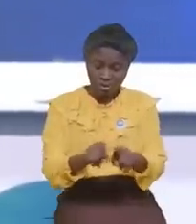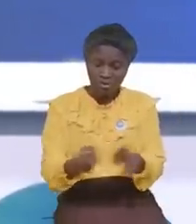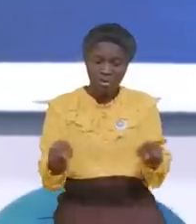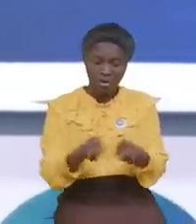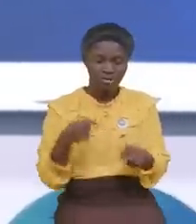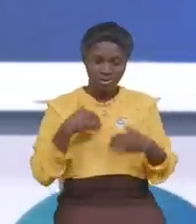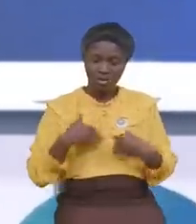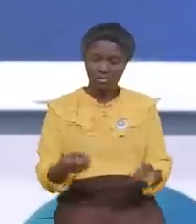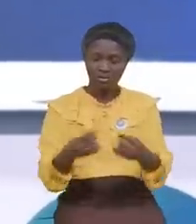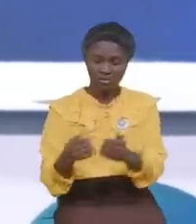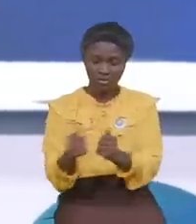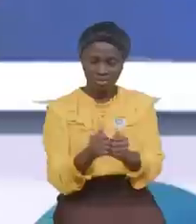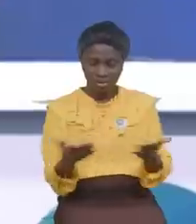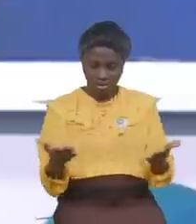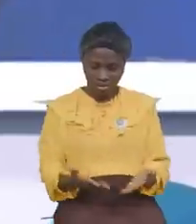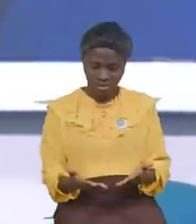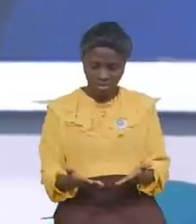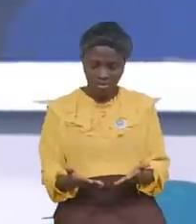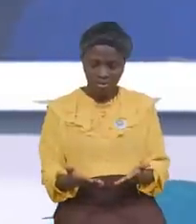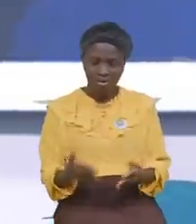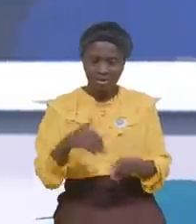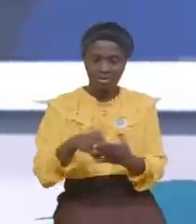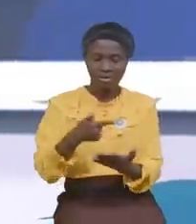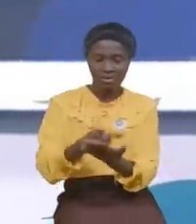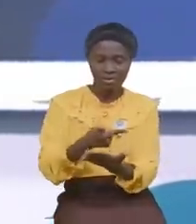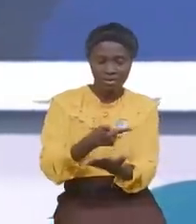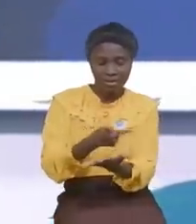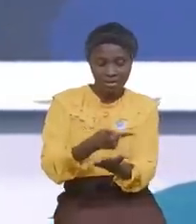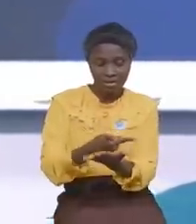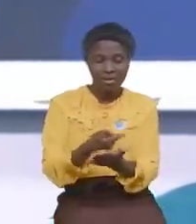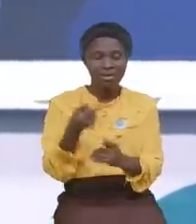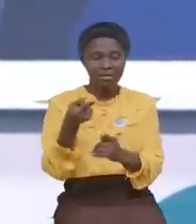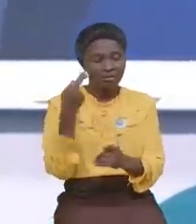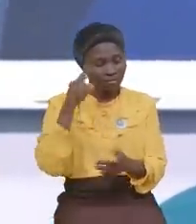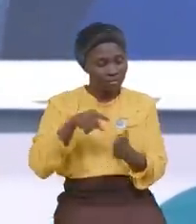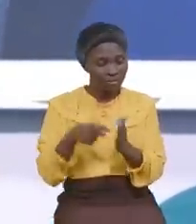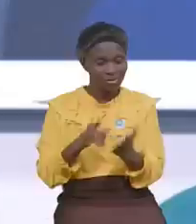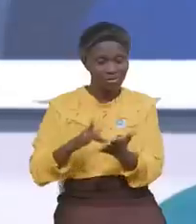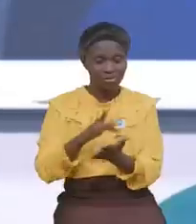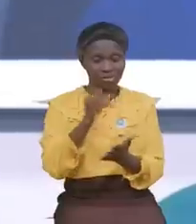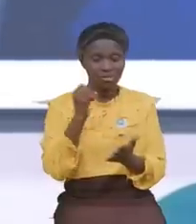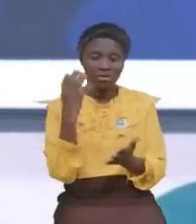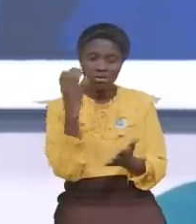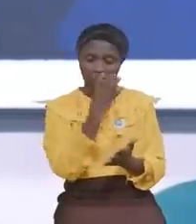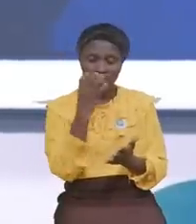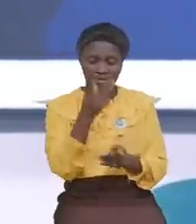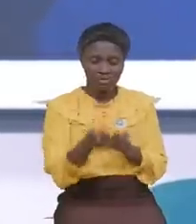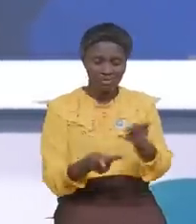Alpha location, Accra, Ghana, for this glorious visitation,